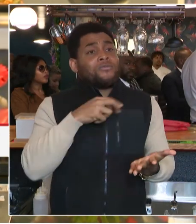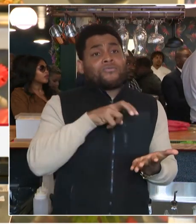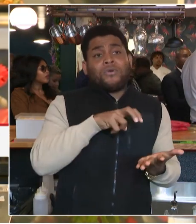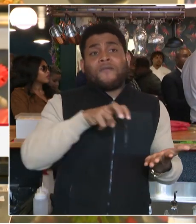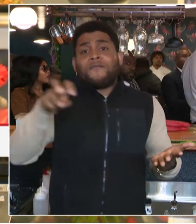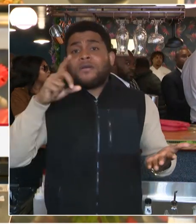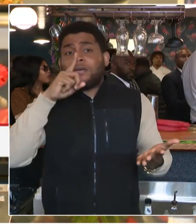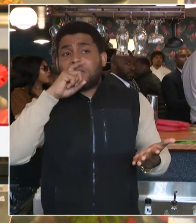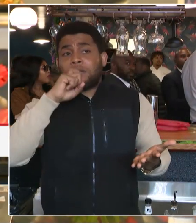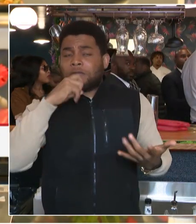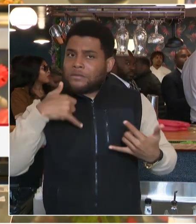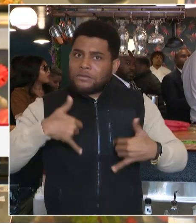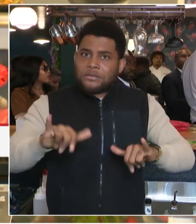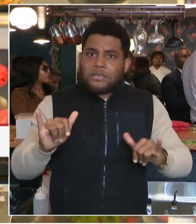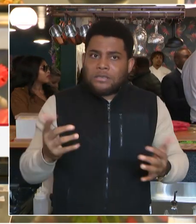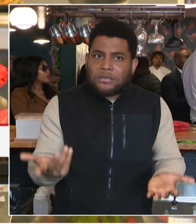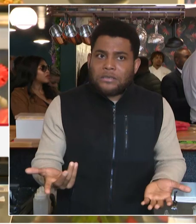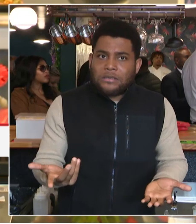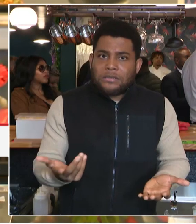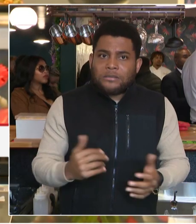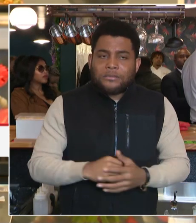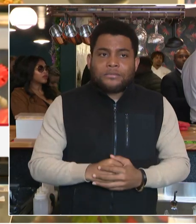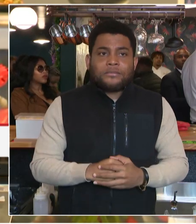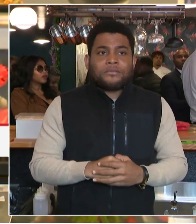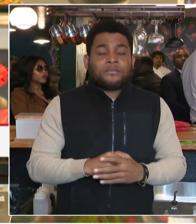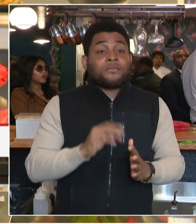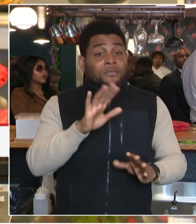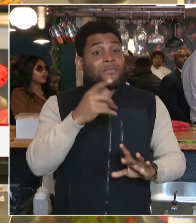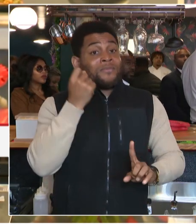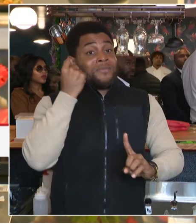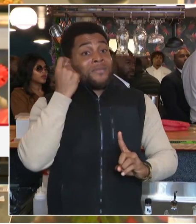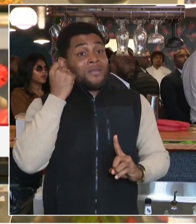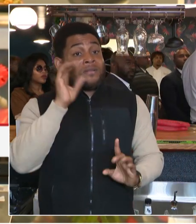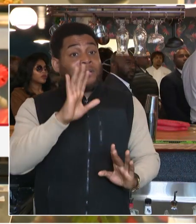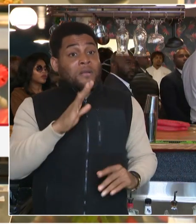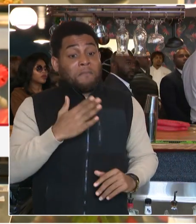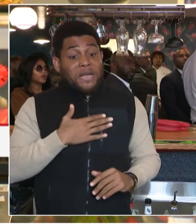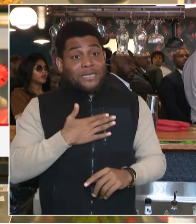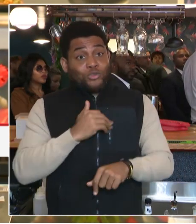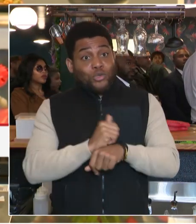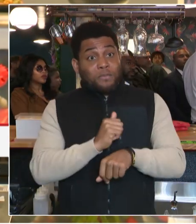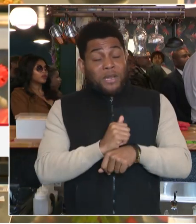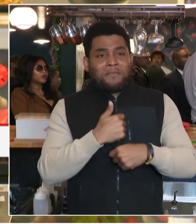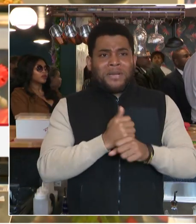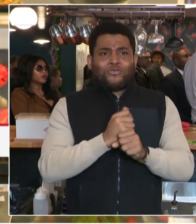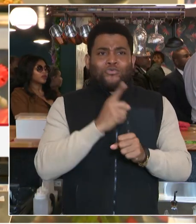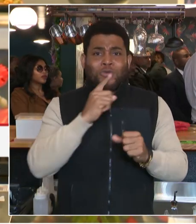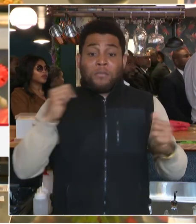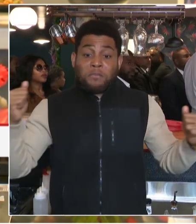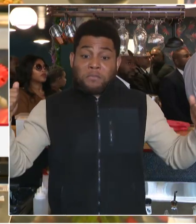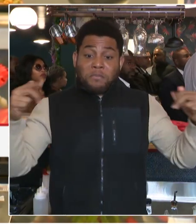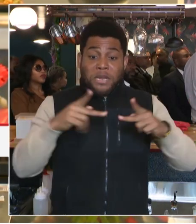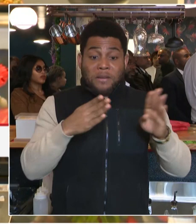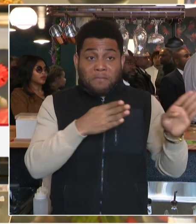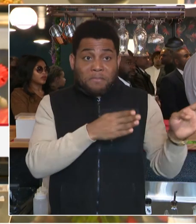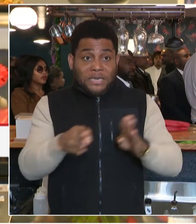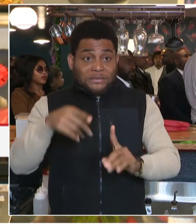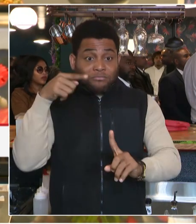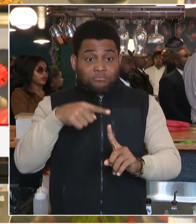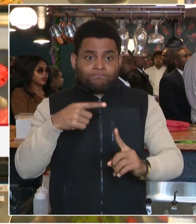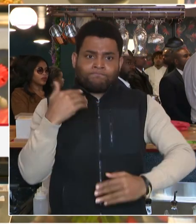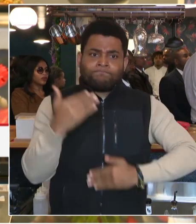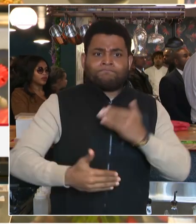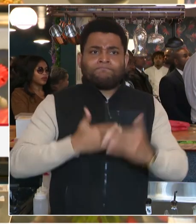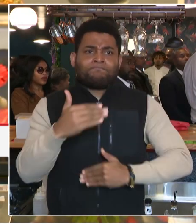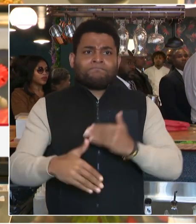And it's also part of my job to make sure that we're advancing our comeback plan, maintaining relationships, and focused on